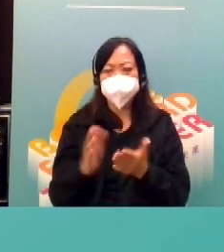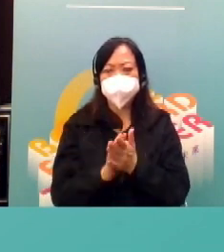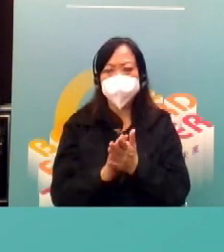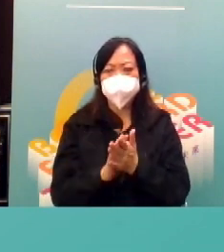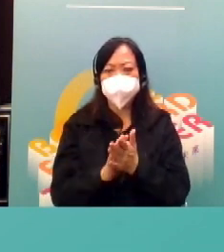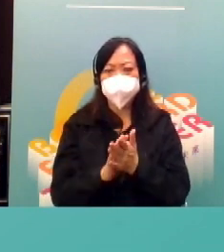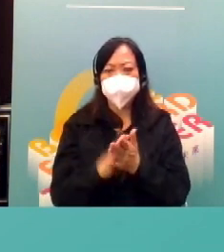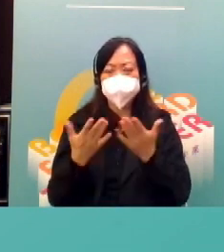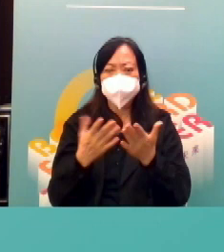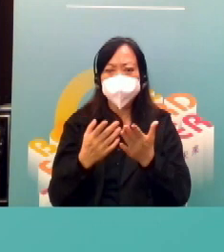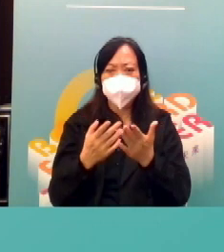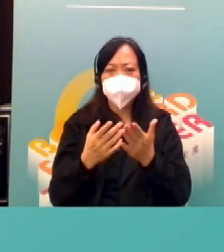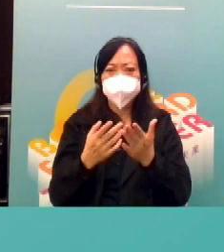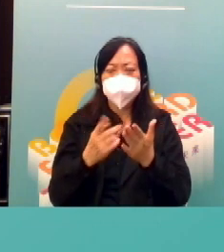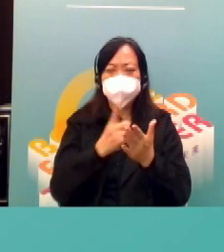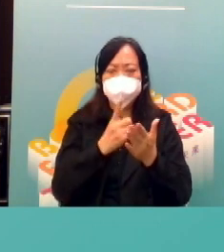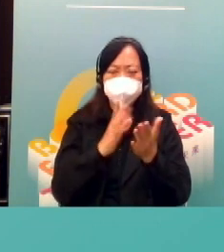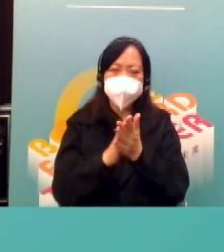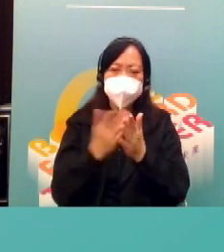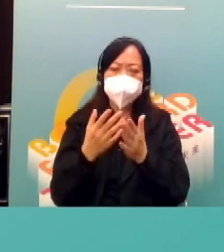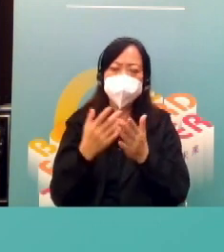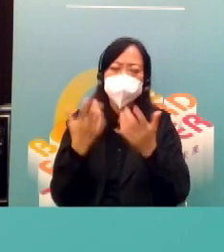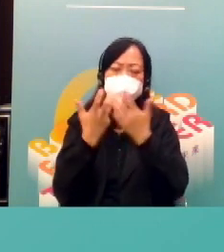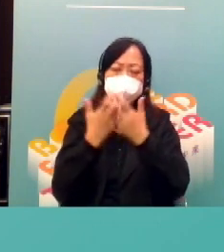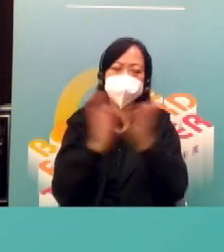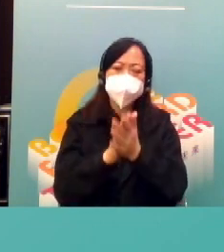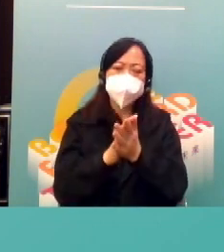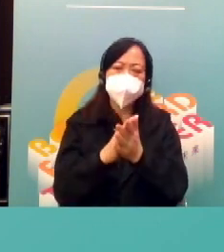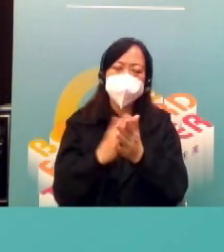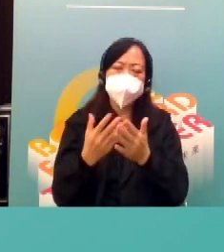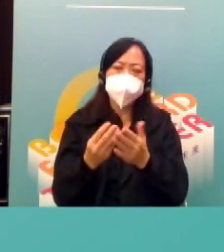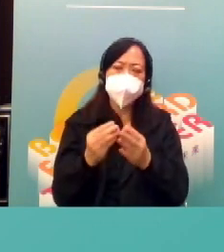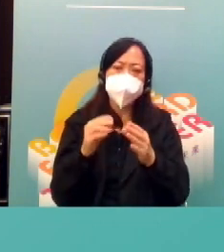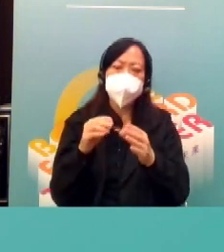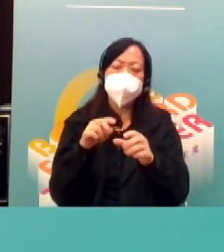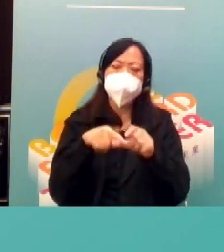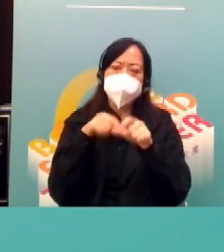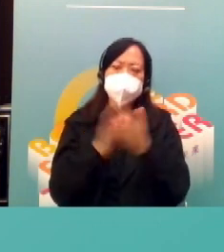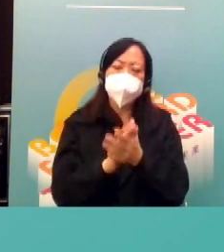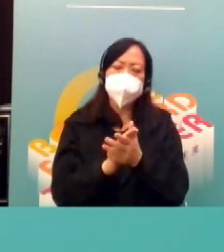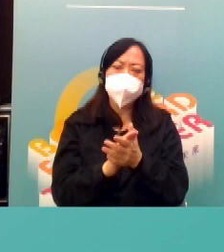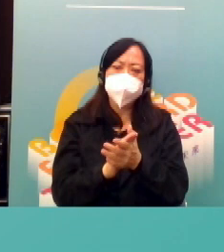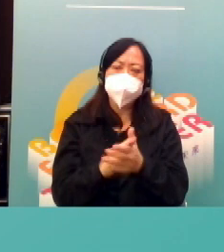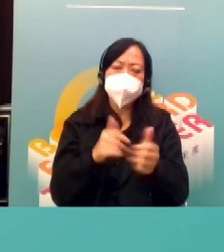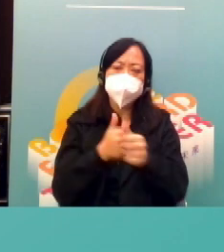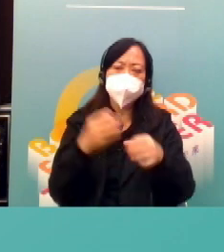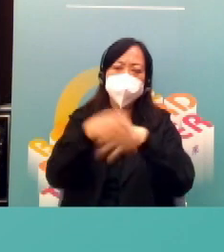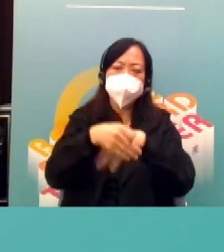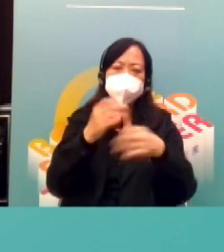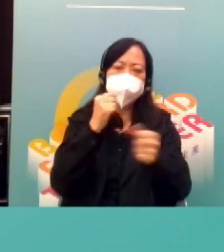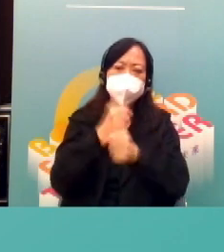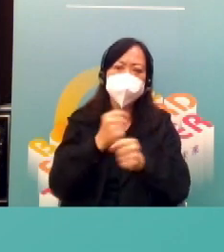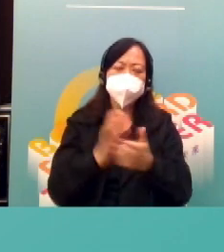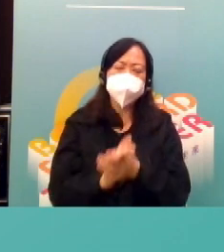This is on a contract basis, and on a net basis, we are definitely